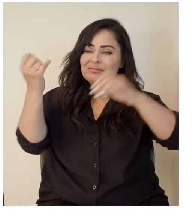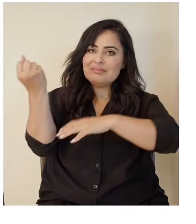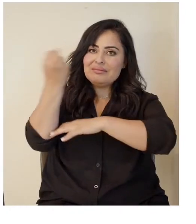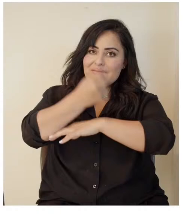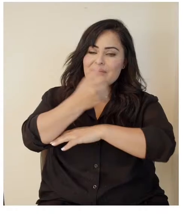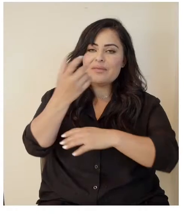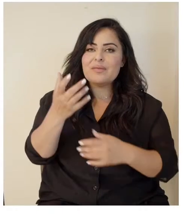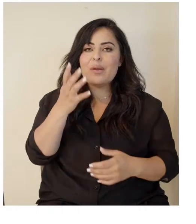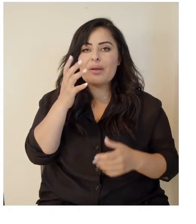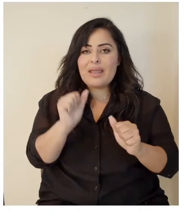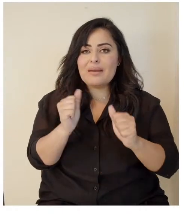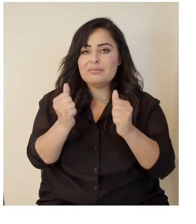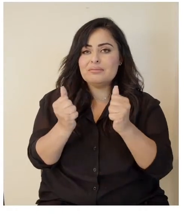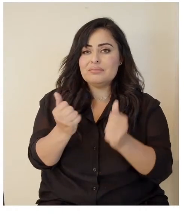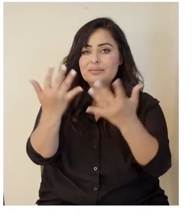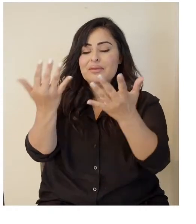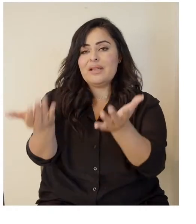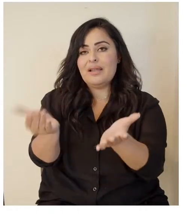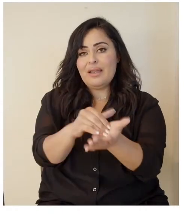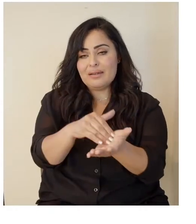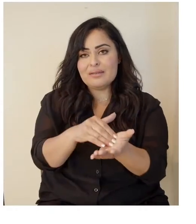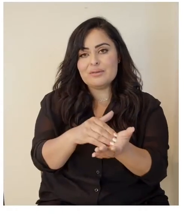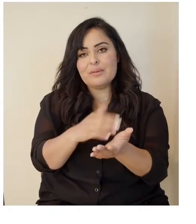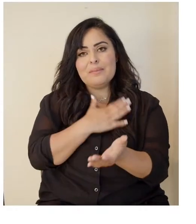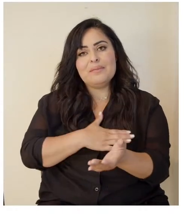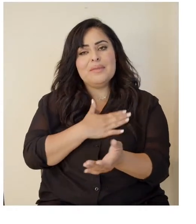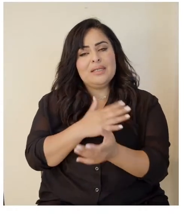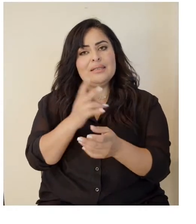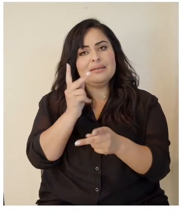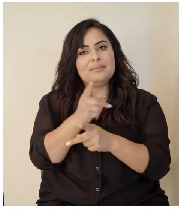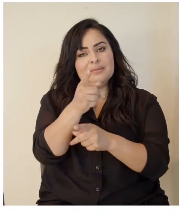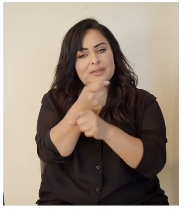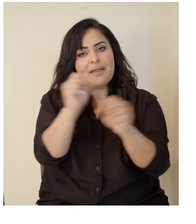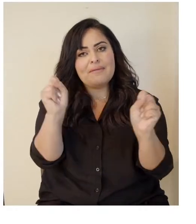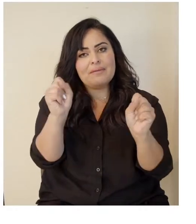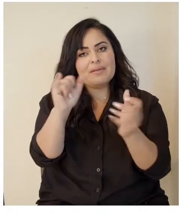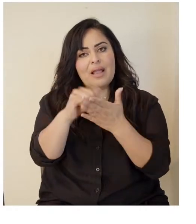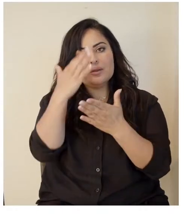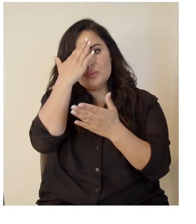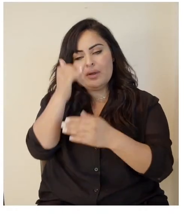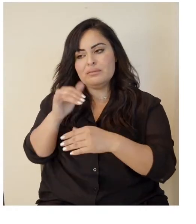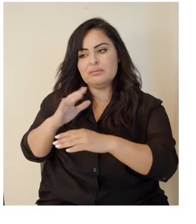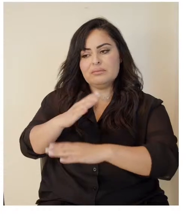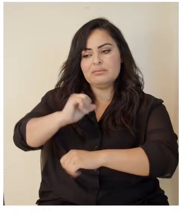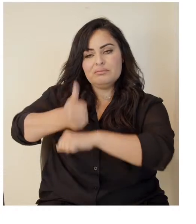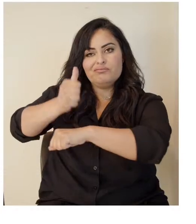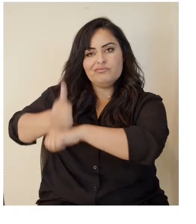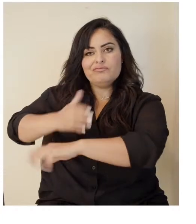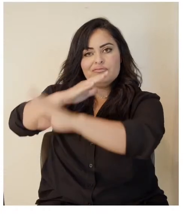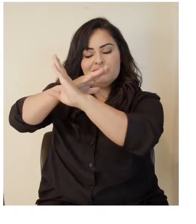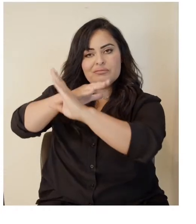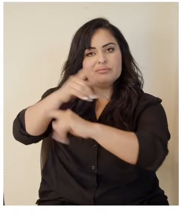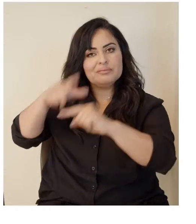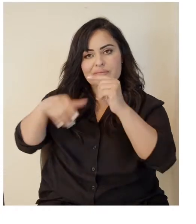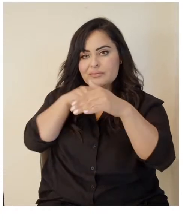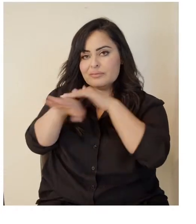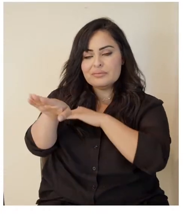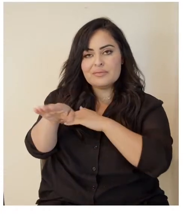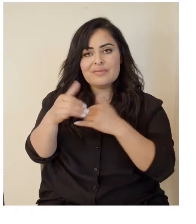energized at any time. We just want to keep the public safe, so that's why we're keeping everybody out. As of right now, we have